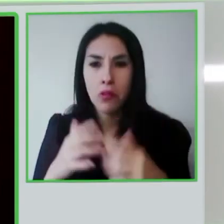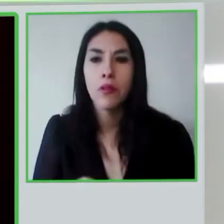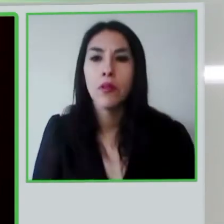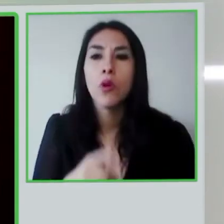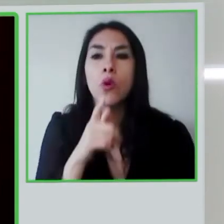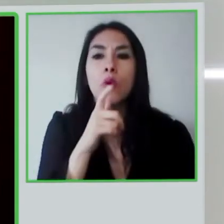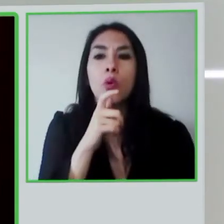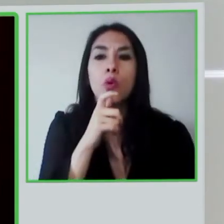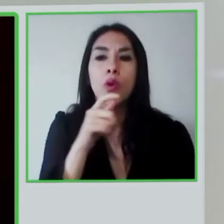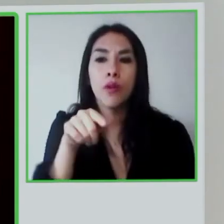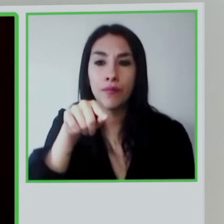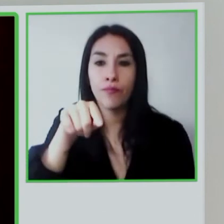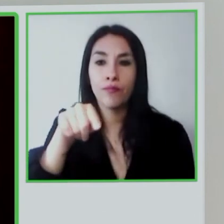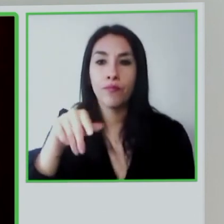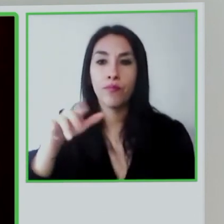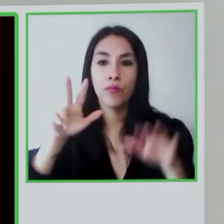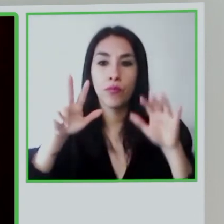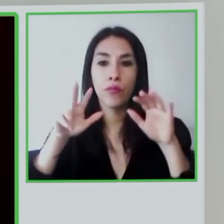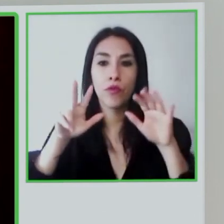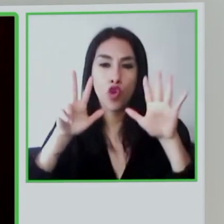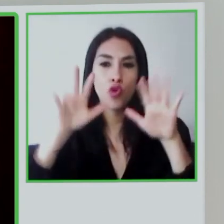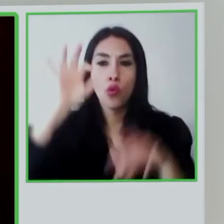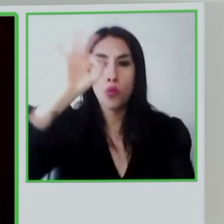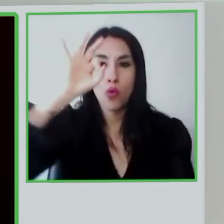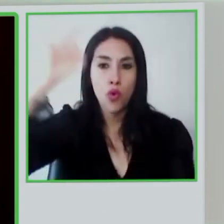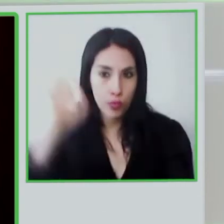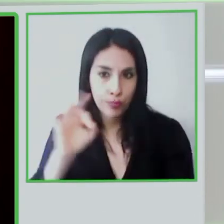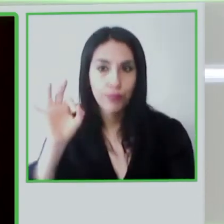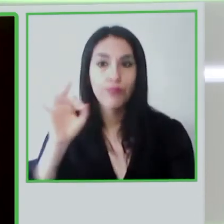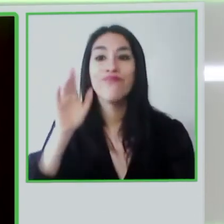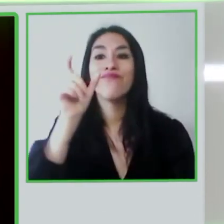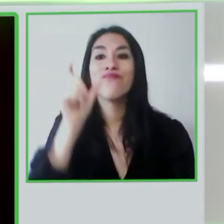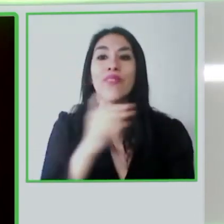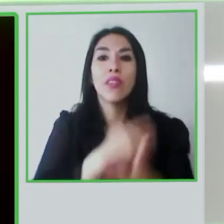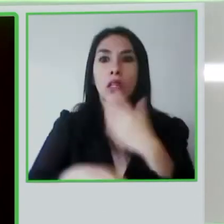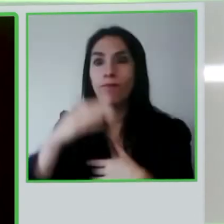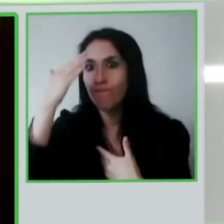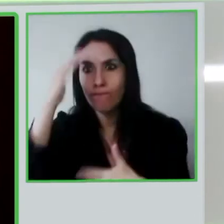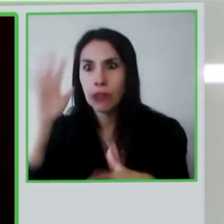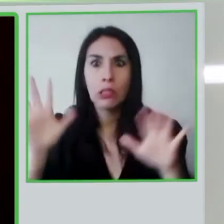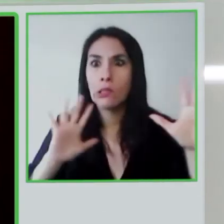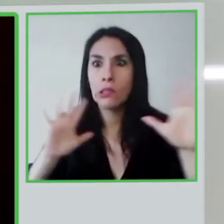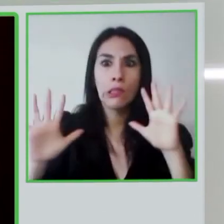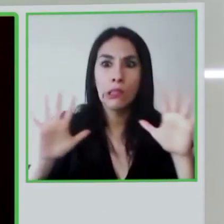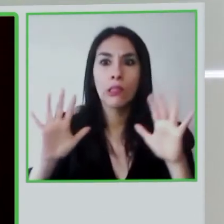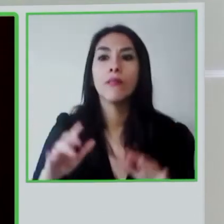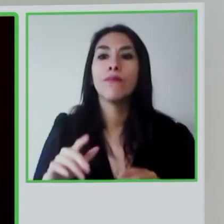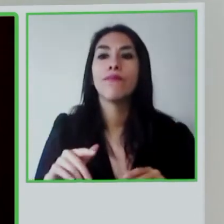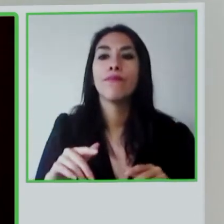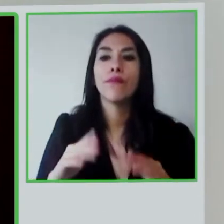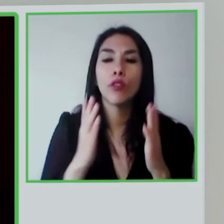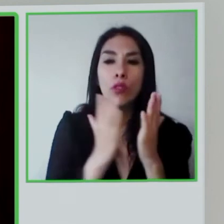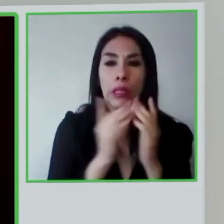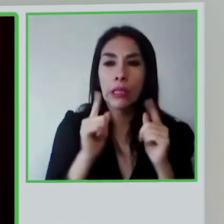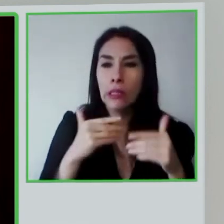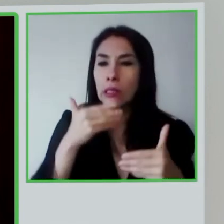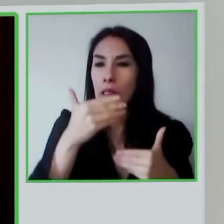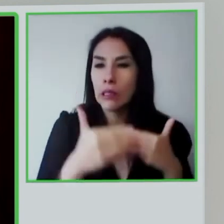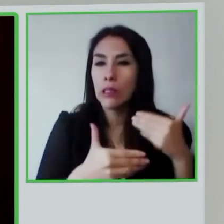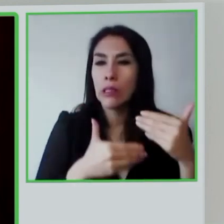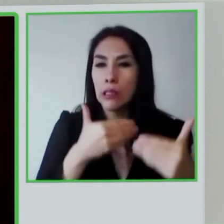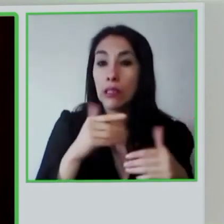important base, and 80% of disabilities are visible in people over 30 years of age. Most of